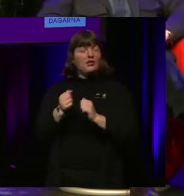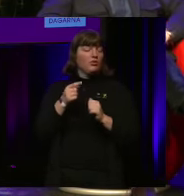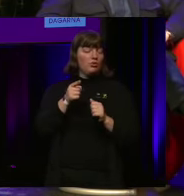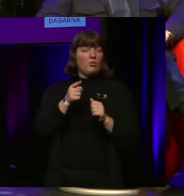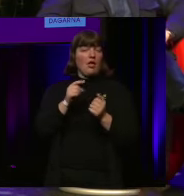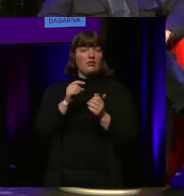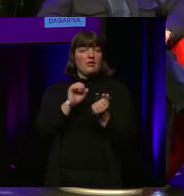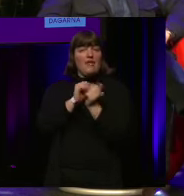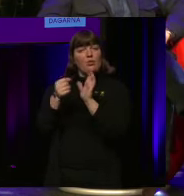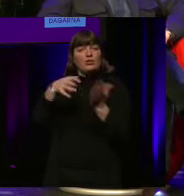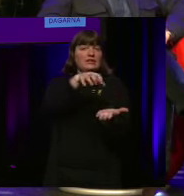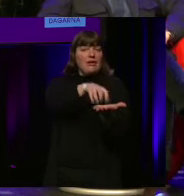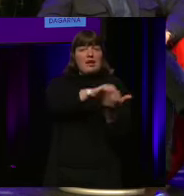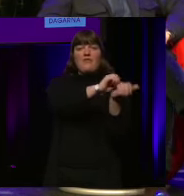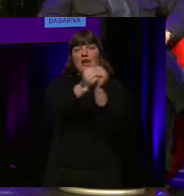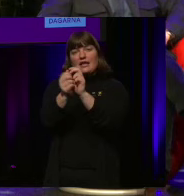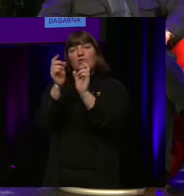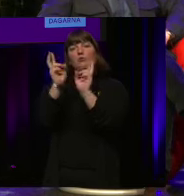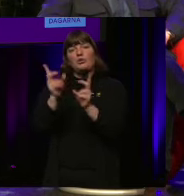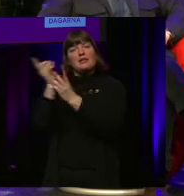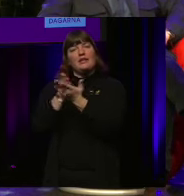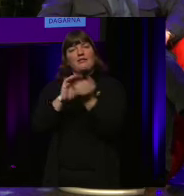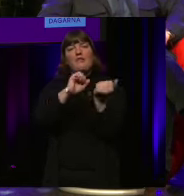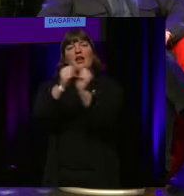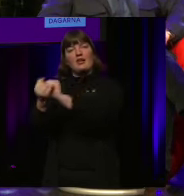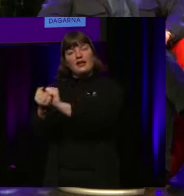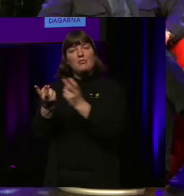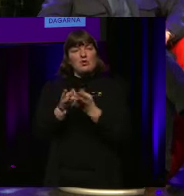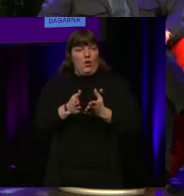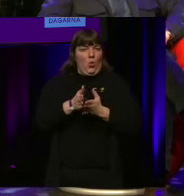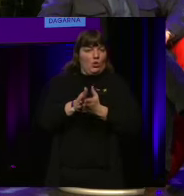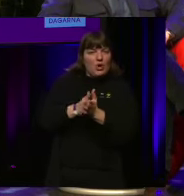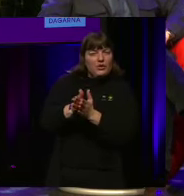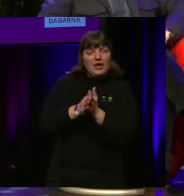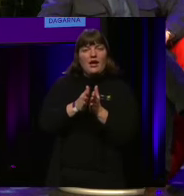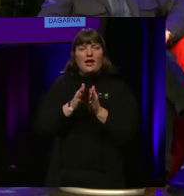because society will change, and that means that the challenges to these values